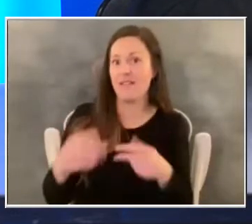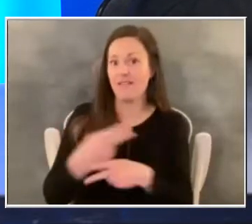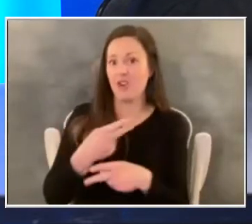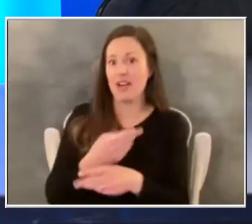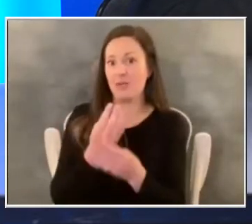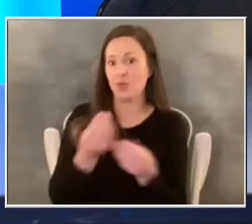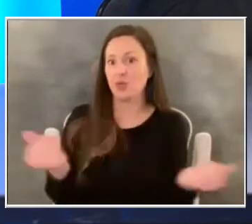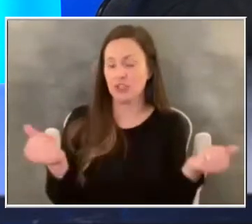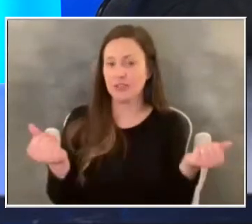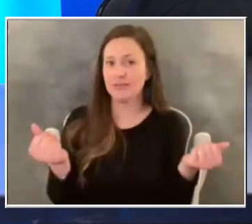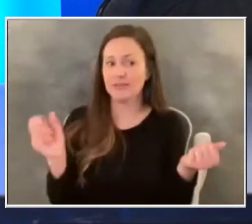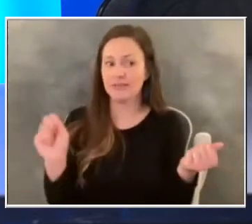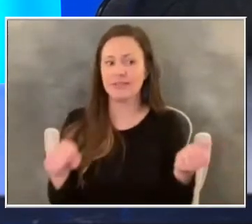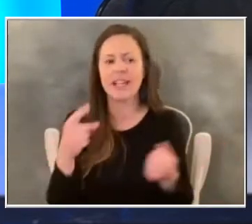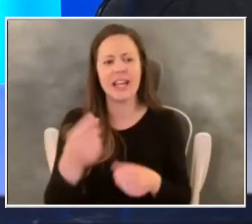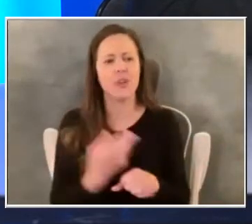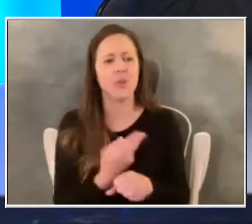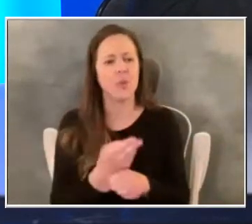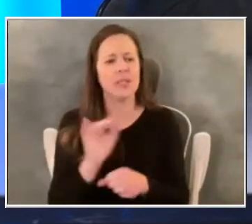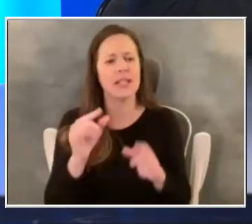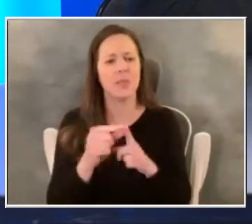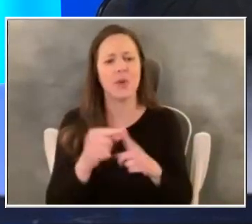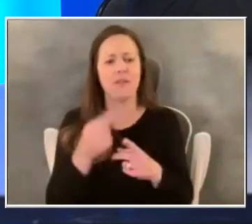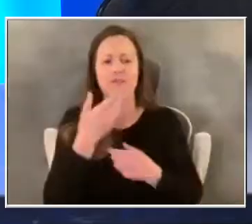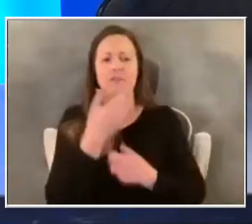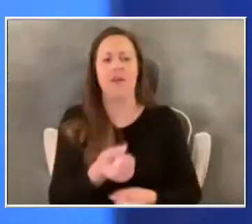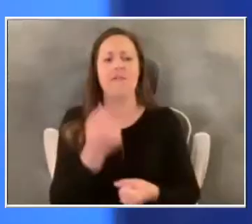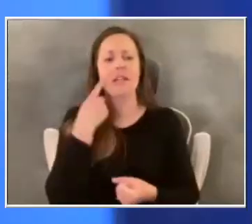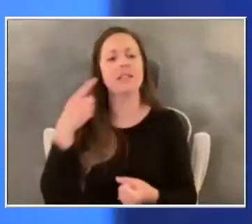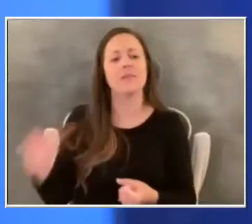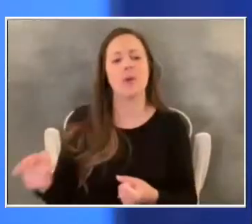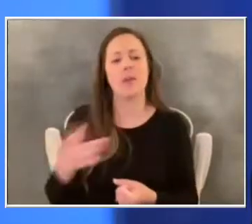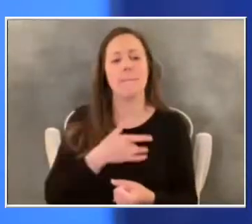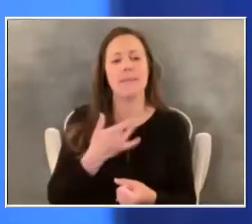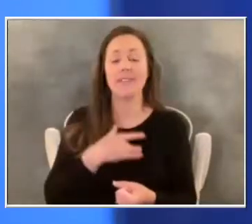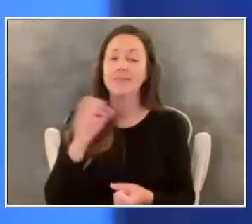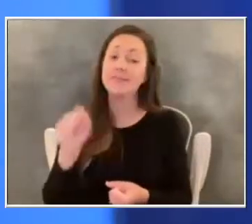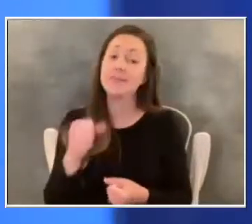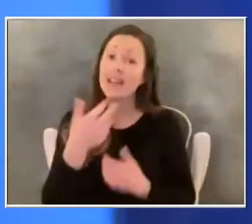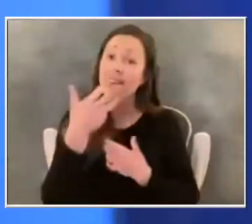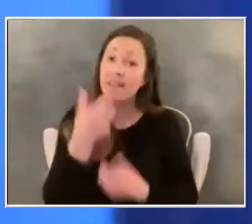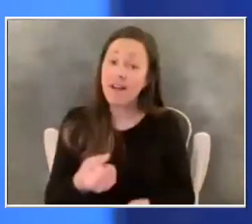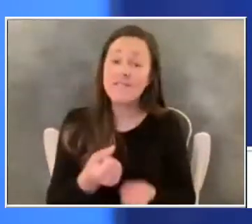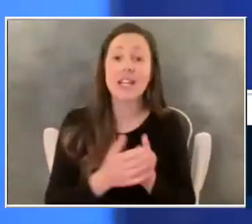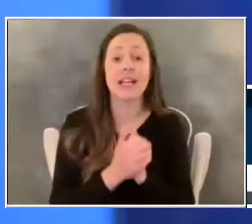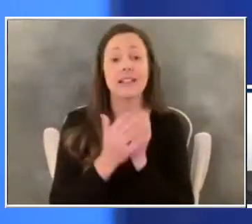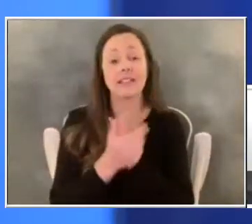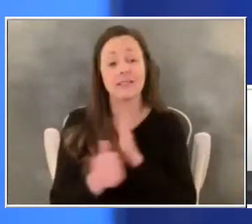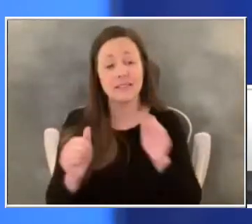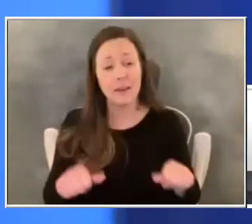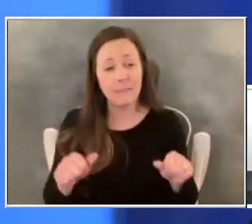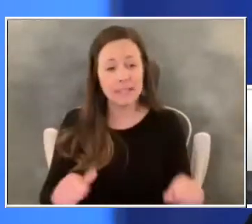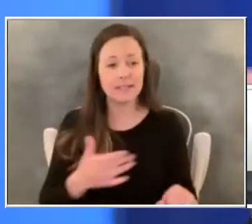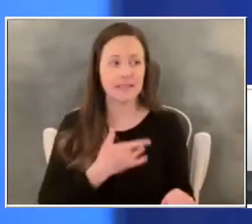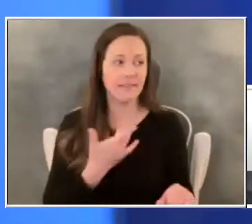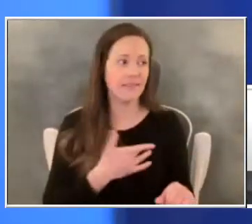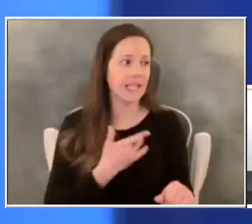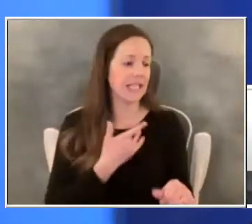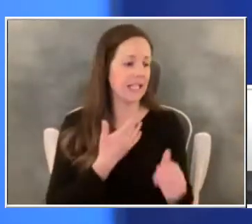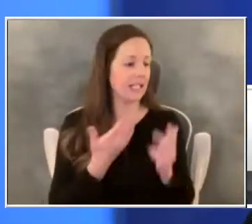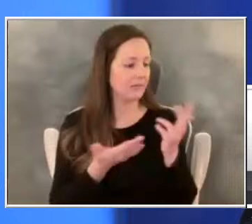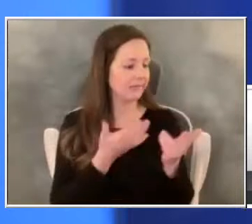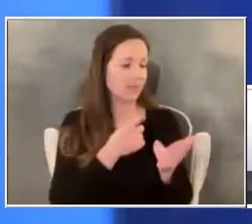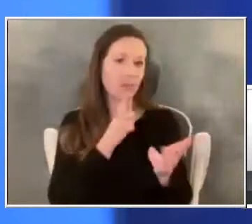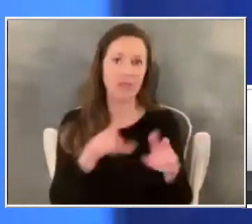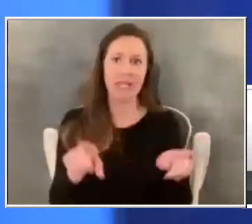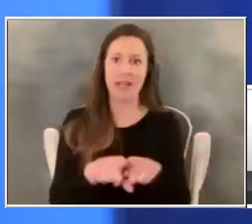really bringing confidence to Yes. these care providers. Confidence, competence, a sense of really as a team